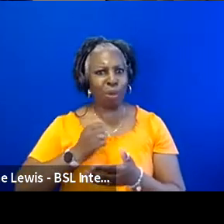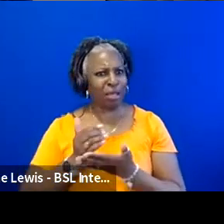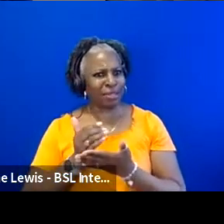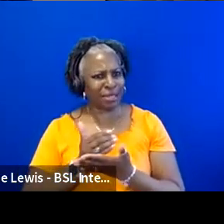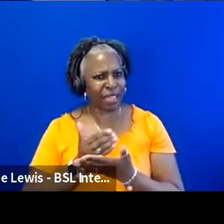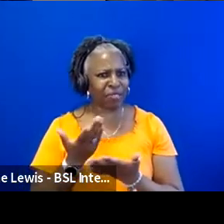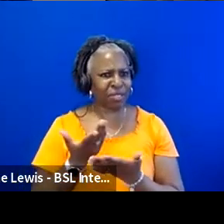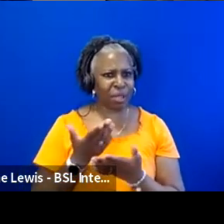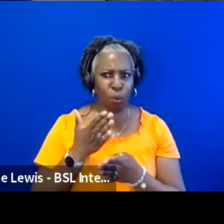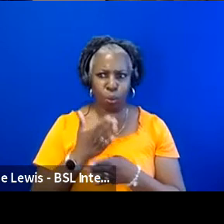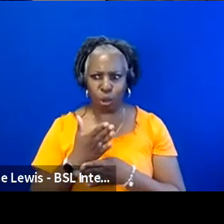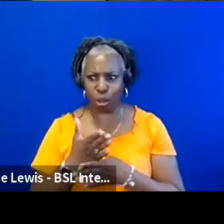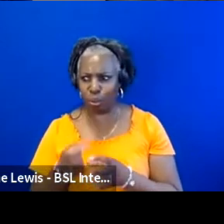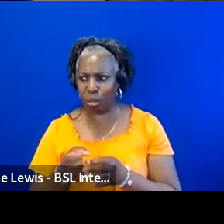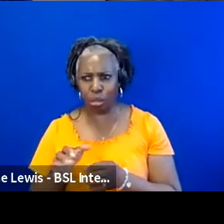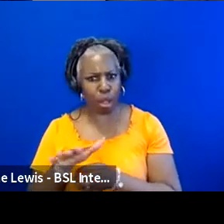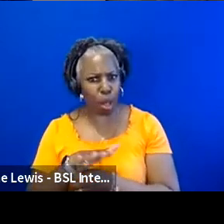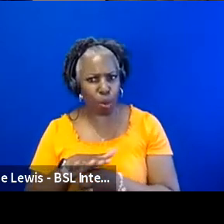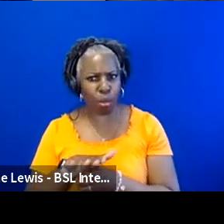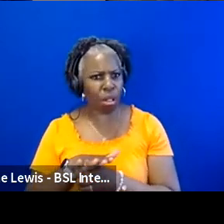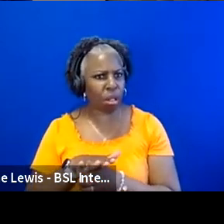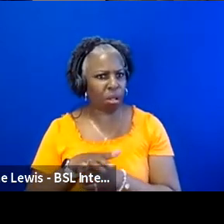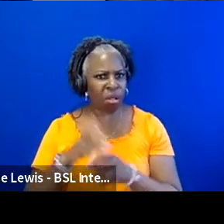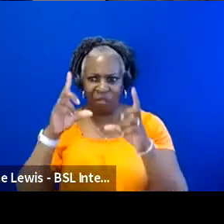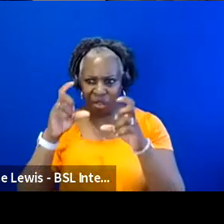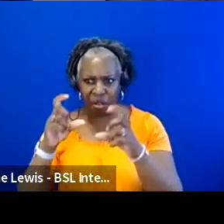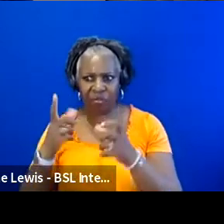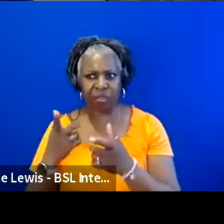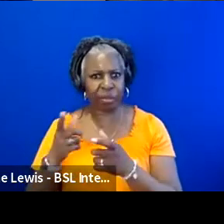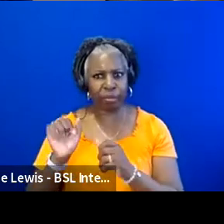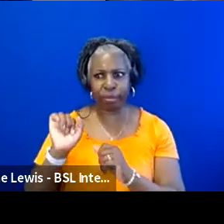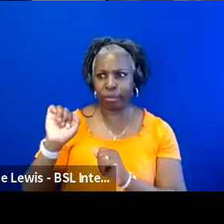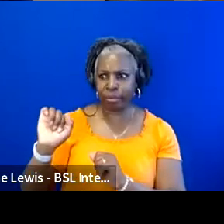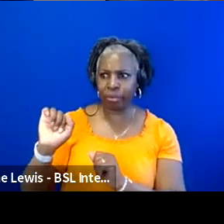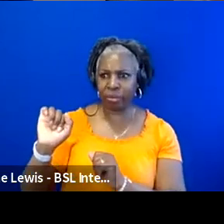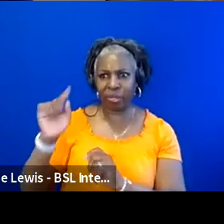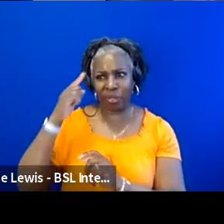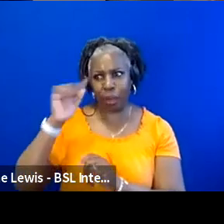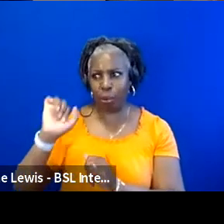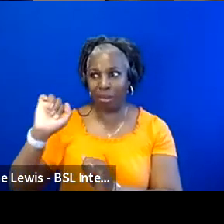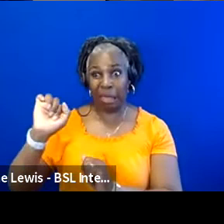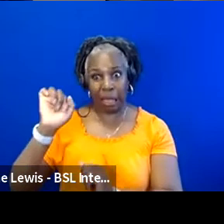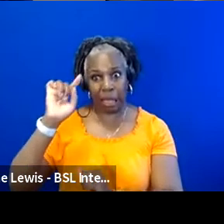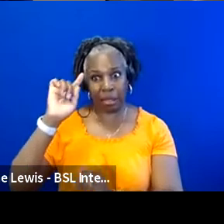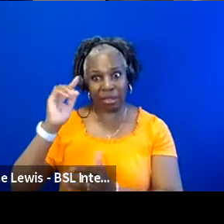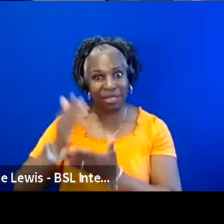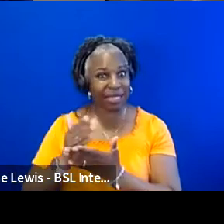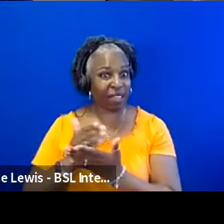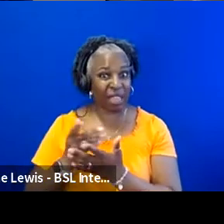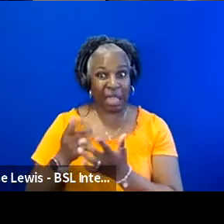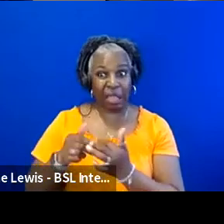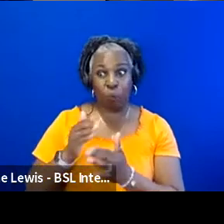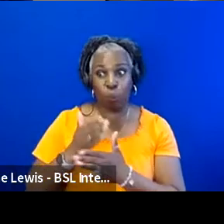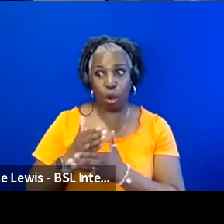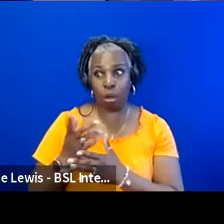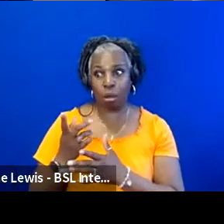a photographer in the region. This is really big trouble. Yeah, and it really